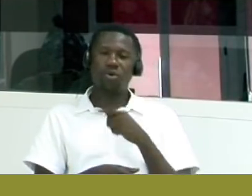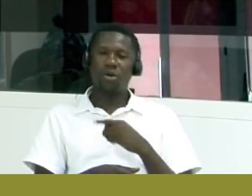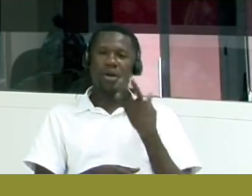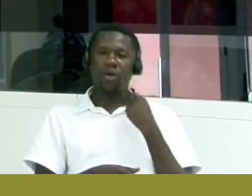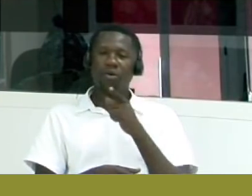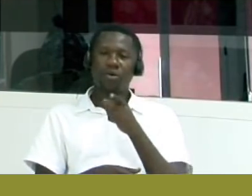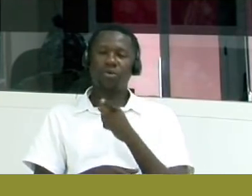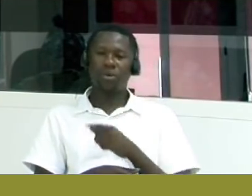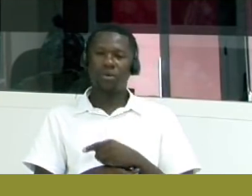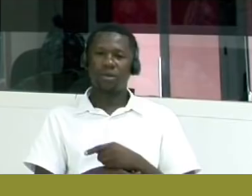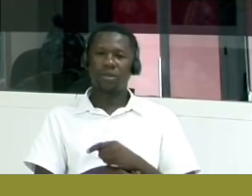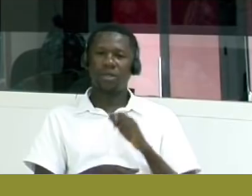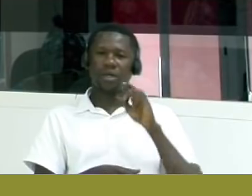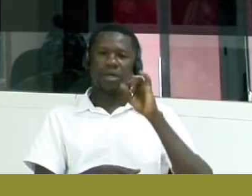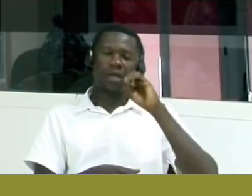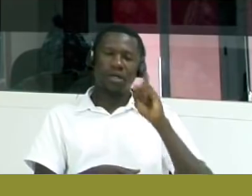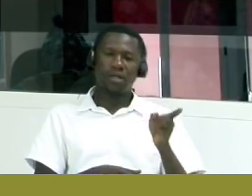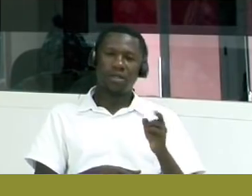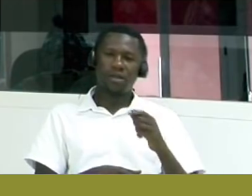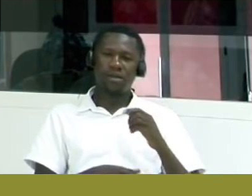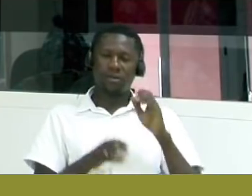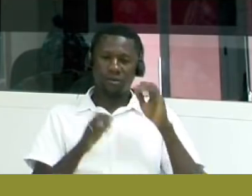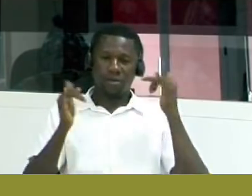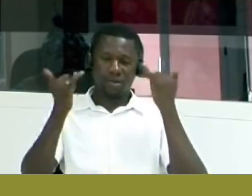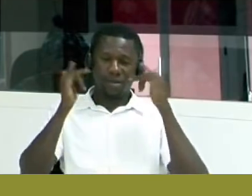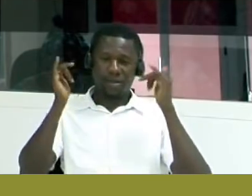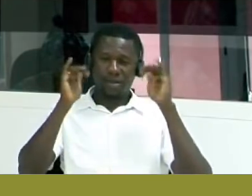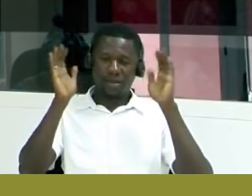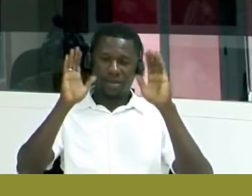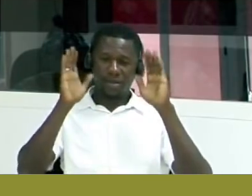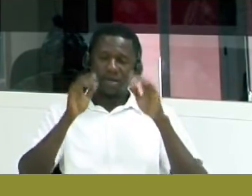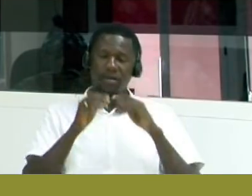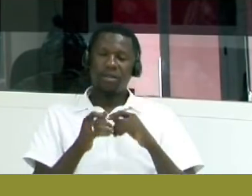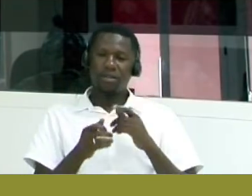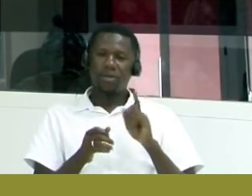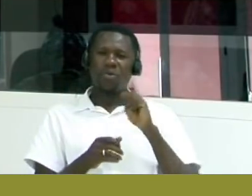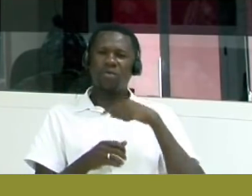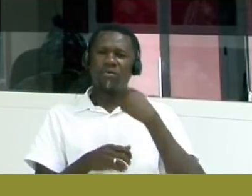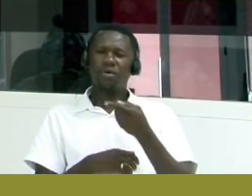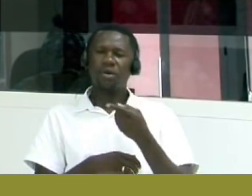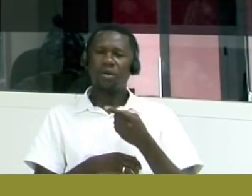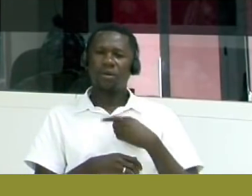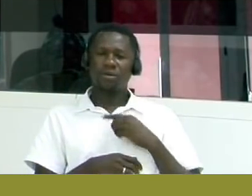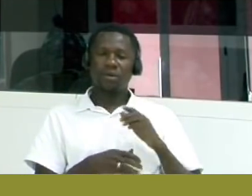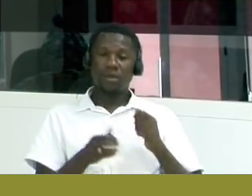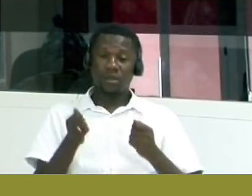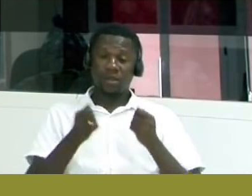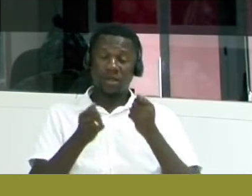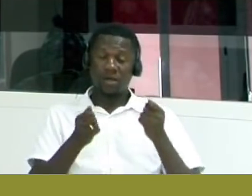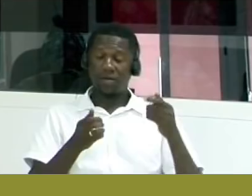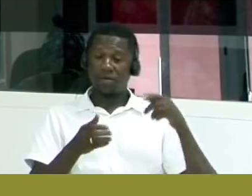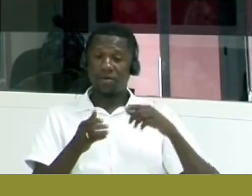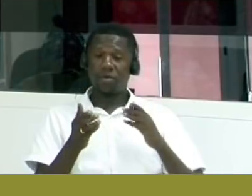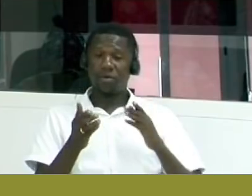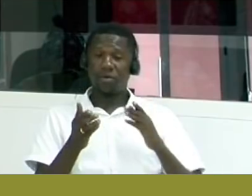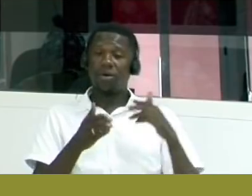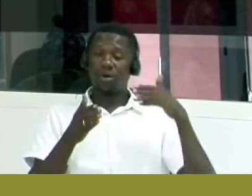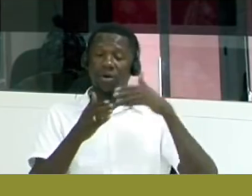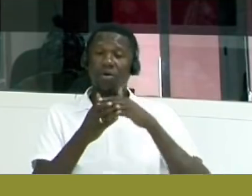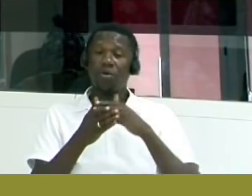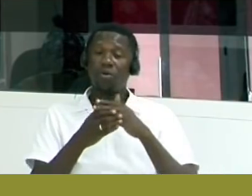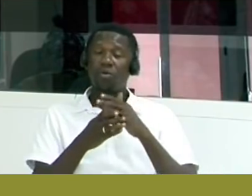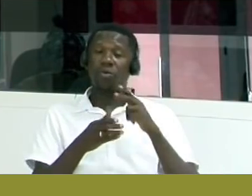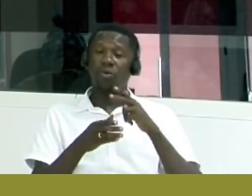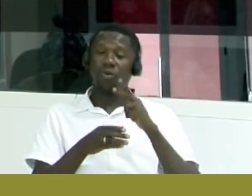IG, congratulations. I said, for? He said, I am just driving along Westfield, coming down to PRU, going down to GTTR,